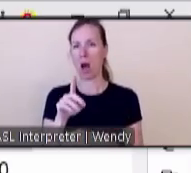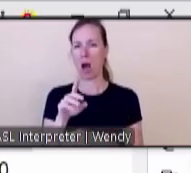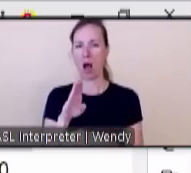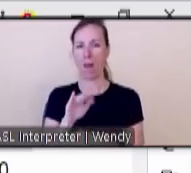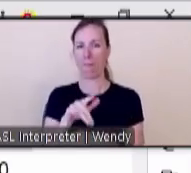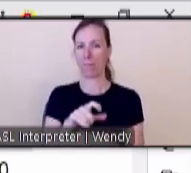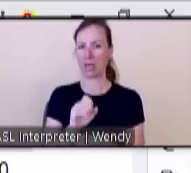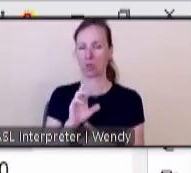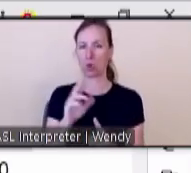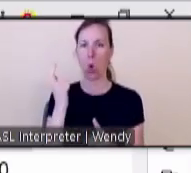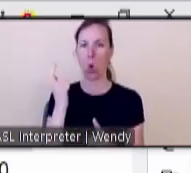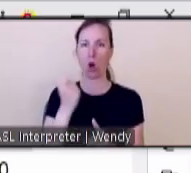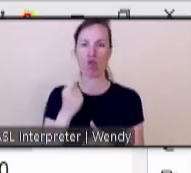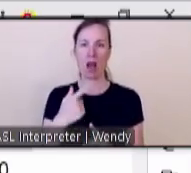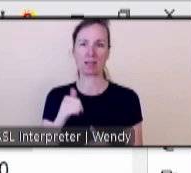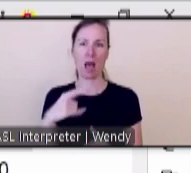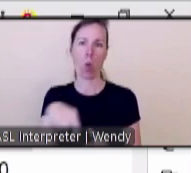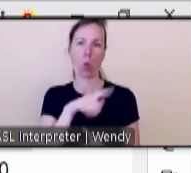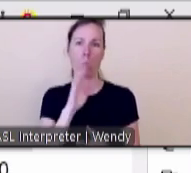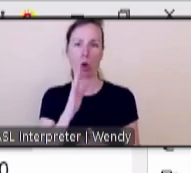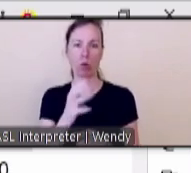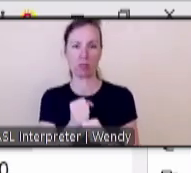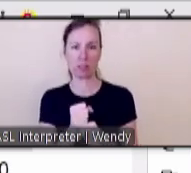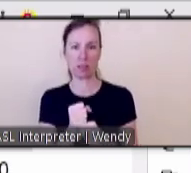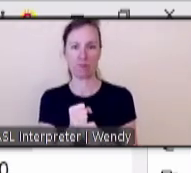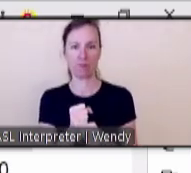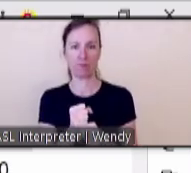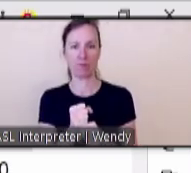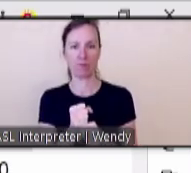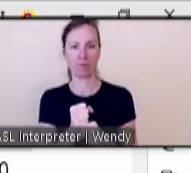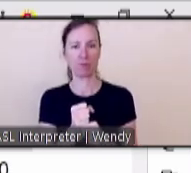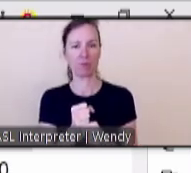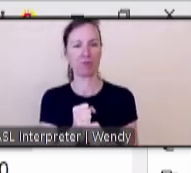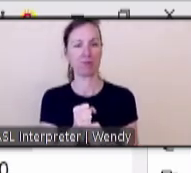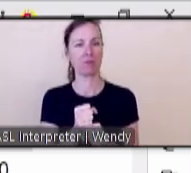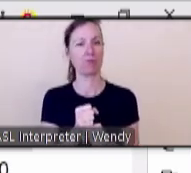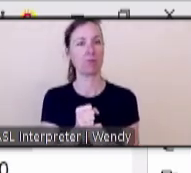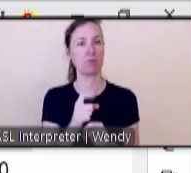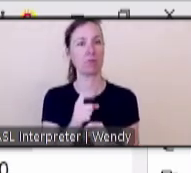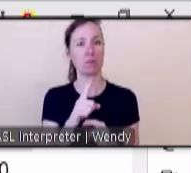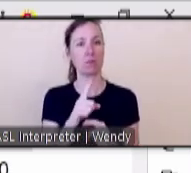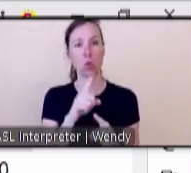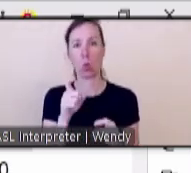Questions from that point on? Councilman Watson. Well,